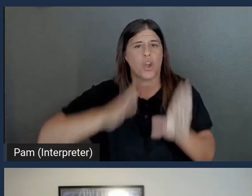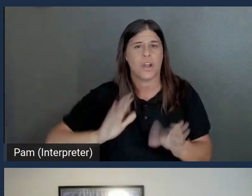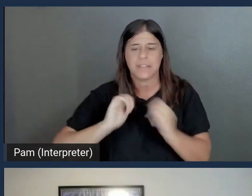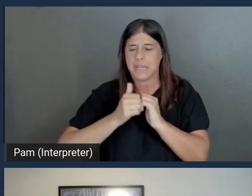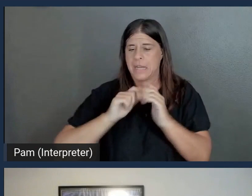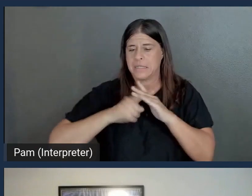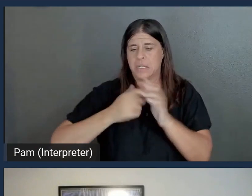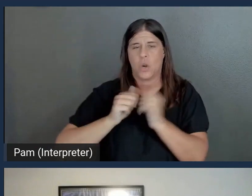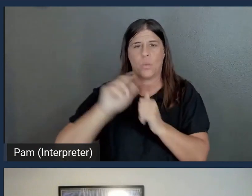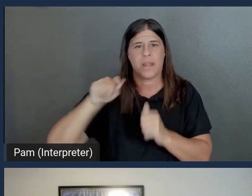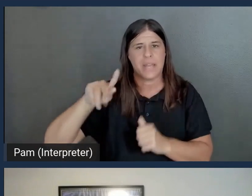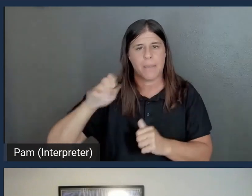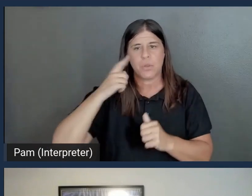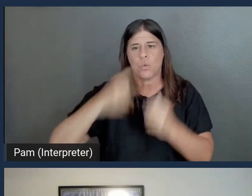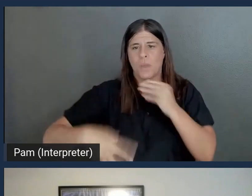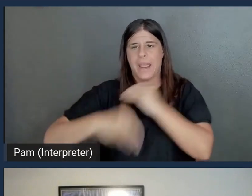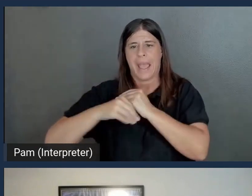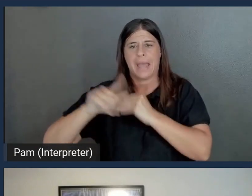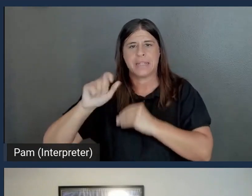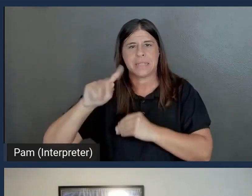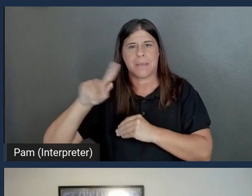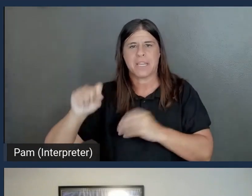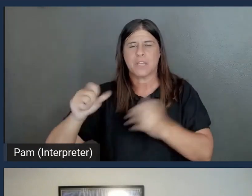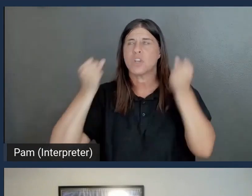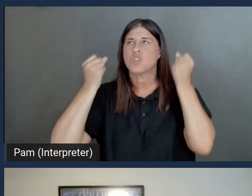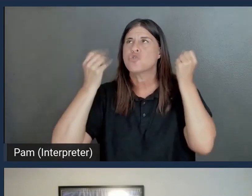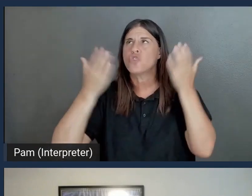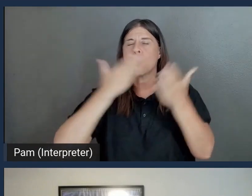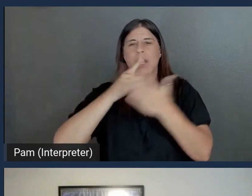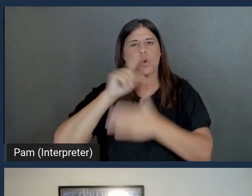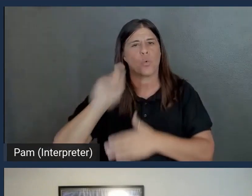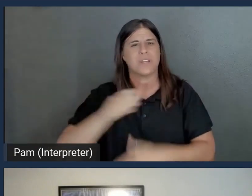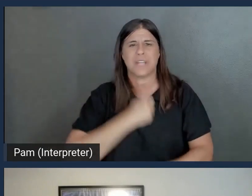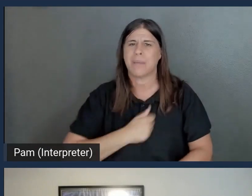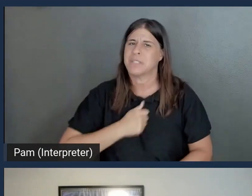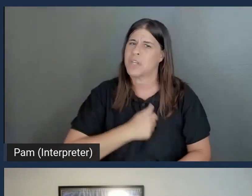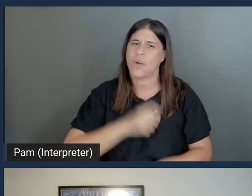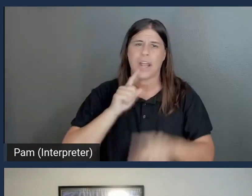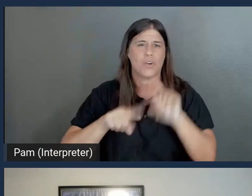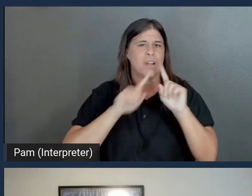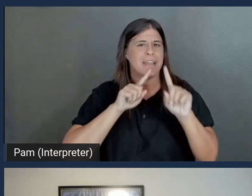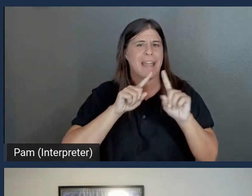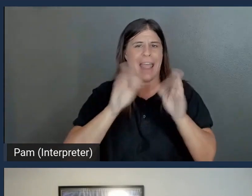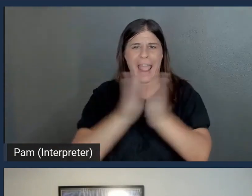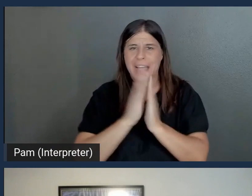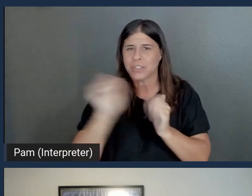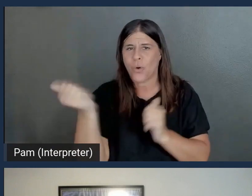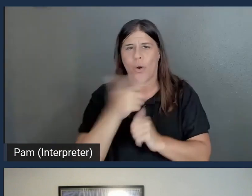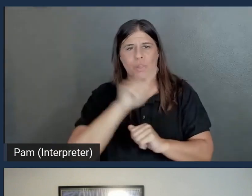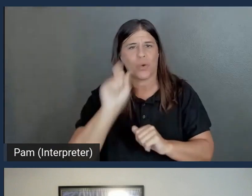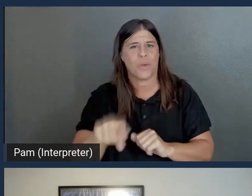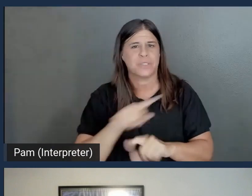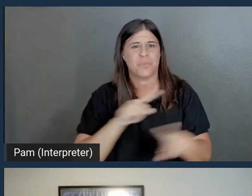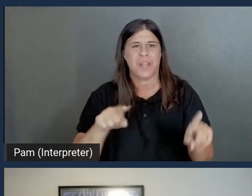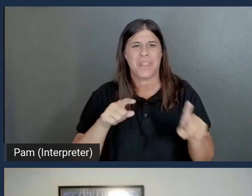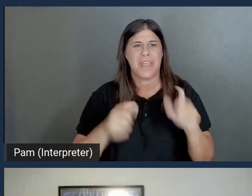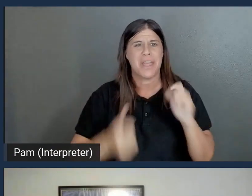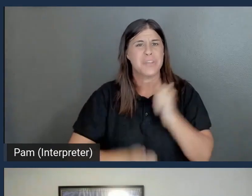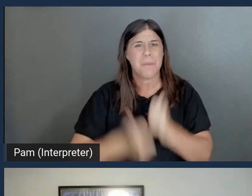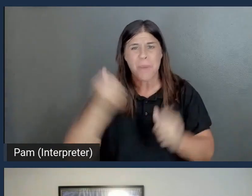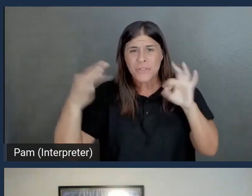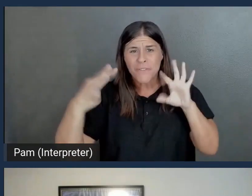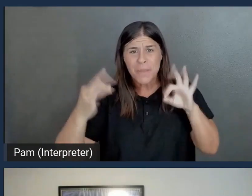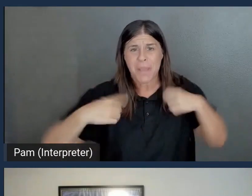posting a couple of links in here. We've had so many good questions, and I apologize I couldn't get to all of them. This is probably one of the most amount of feedback we've gotten